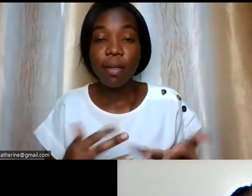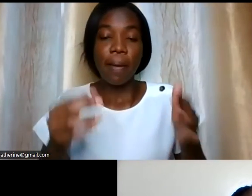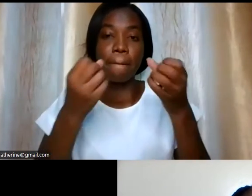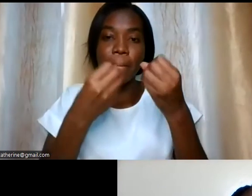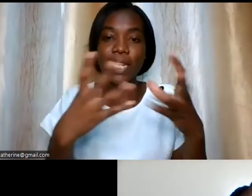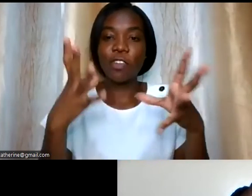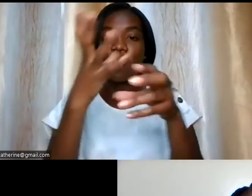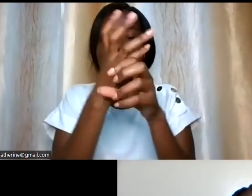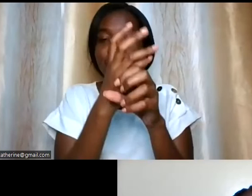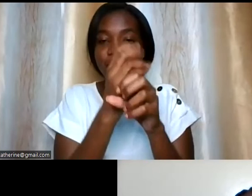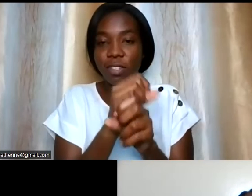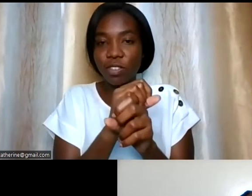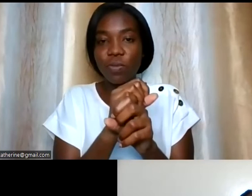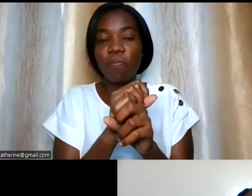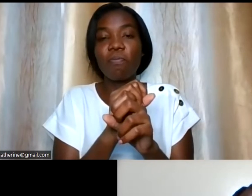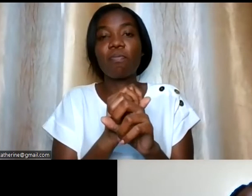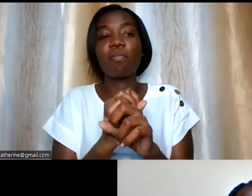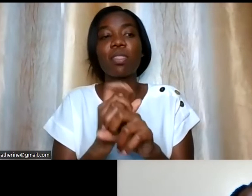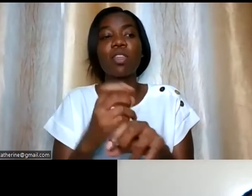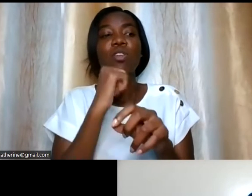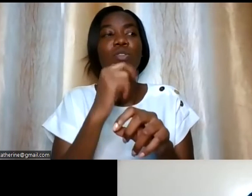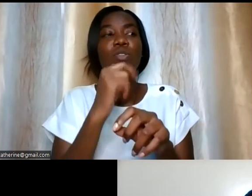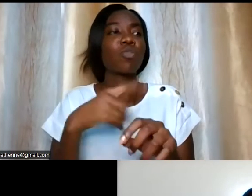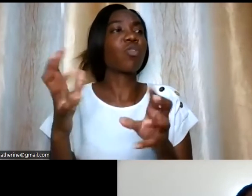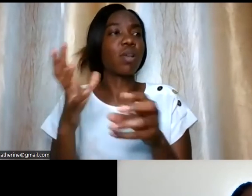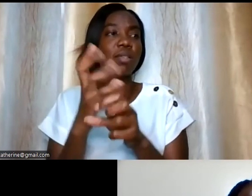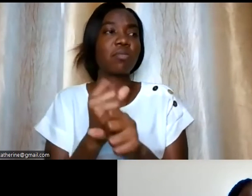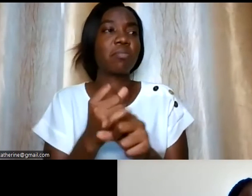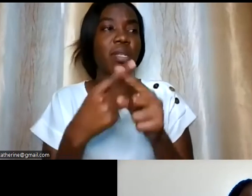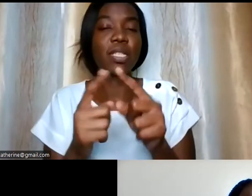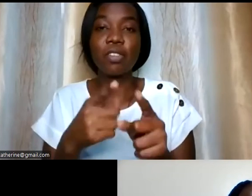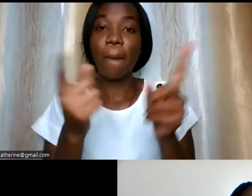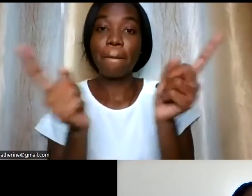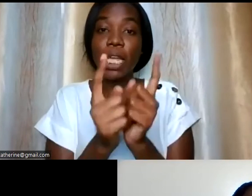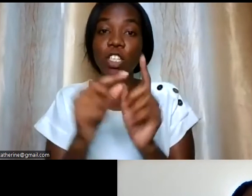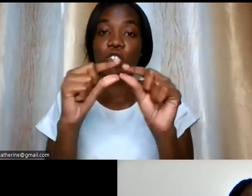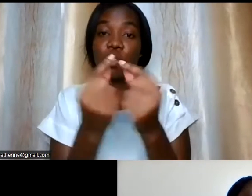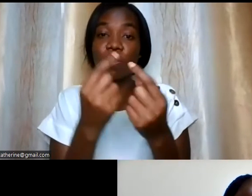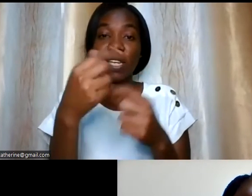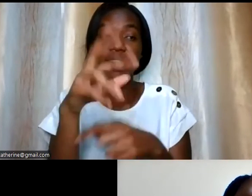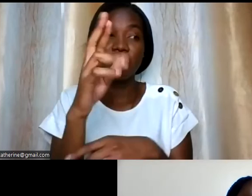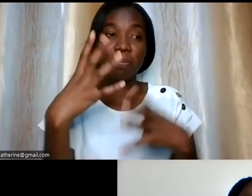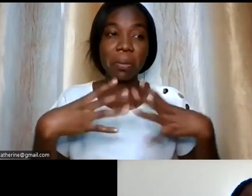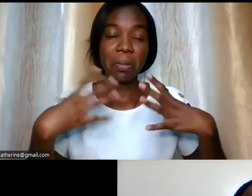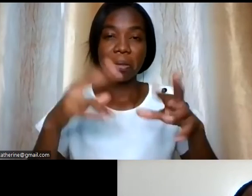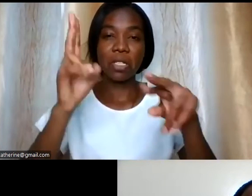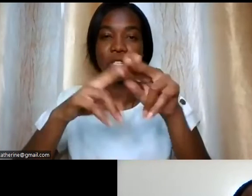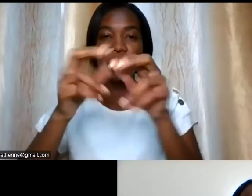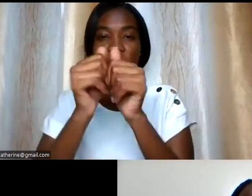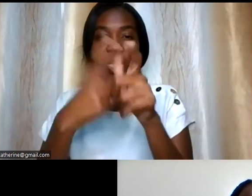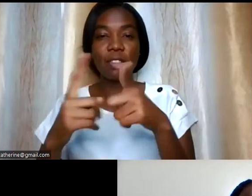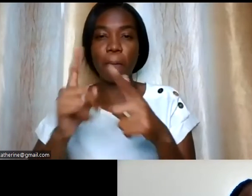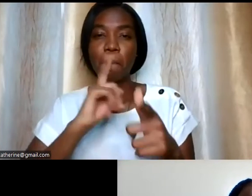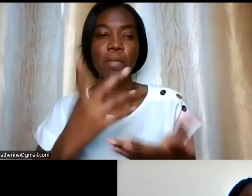organizations, in fact, don't even go to the organizations, meet a group of HR people seated together and they will tell you,